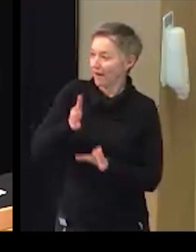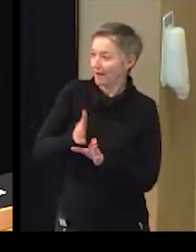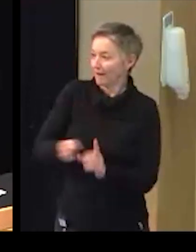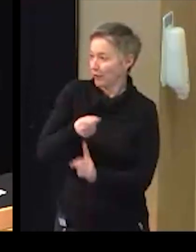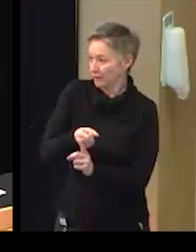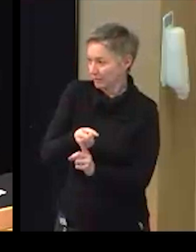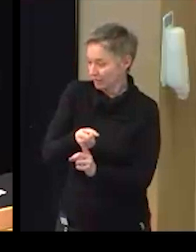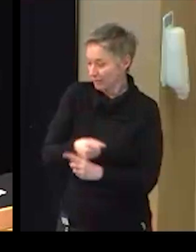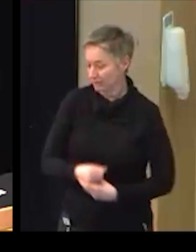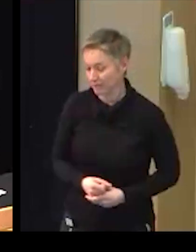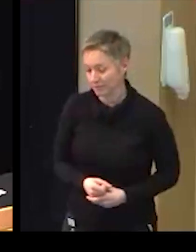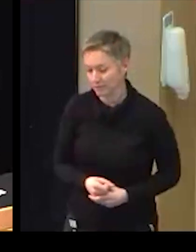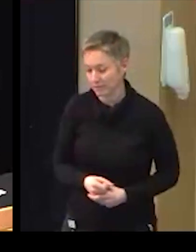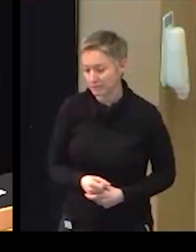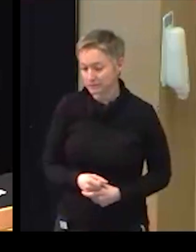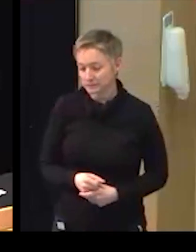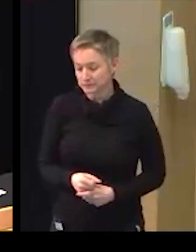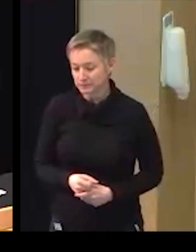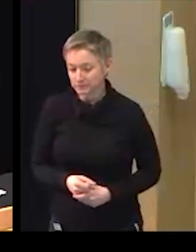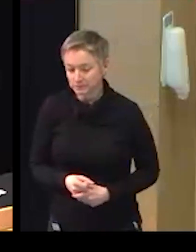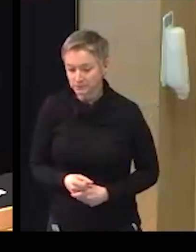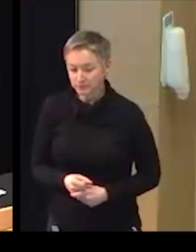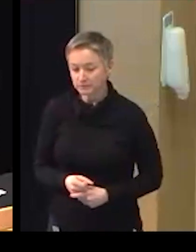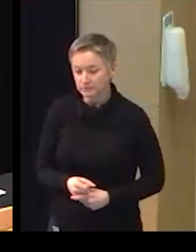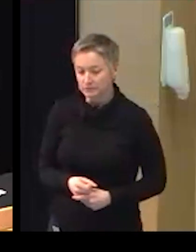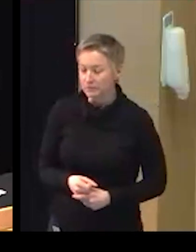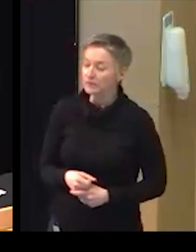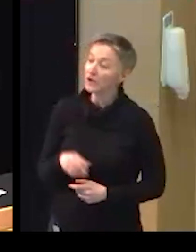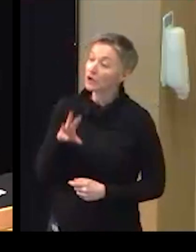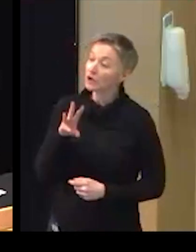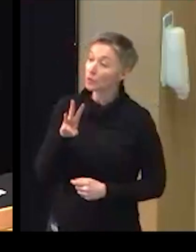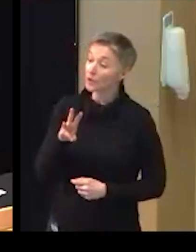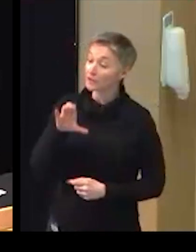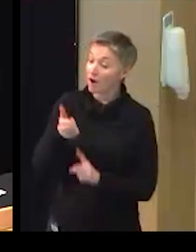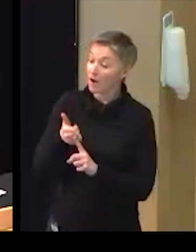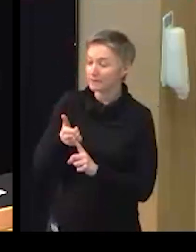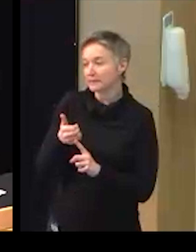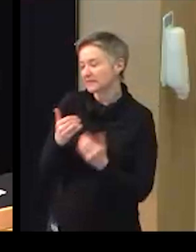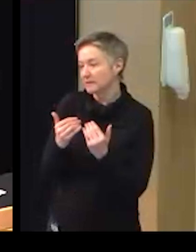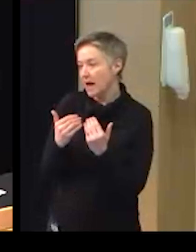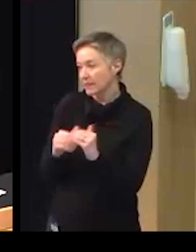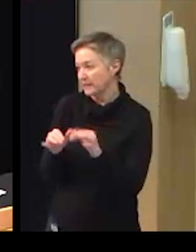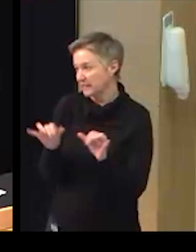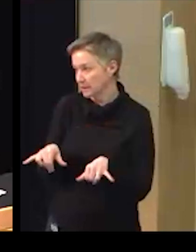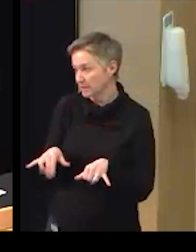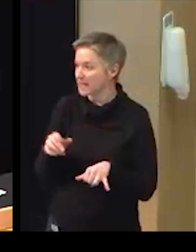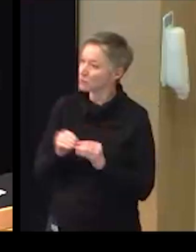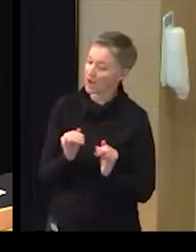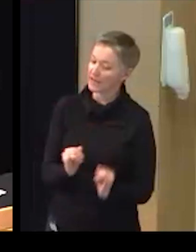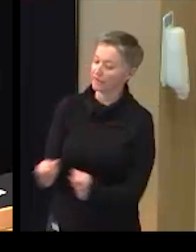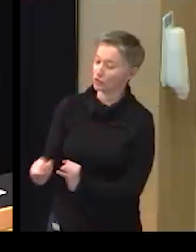psychological insults on workers. Now, workers' comp is a limited system. It's an individual